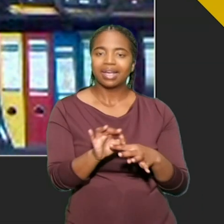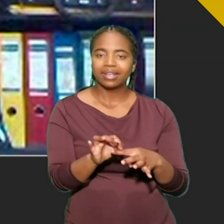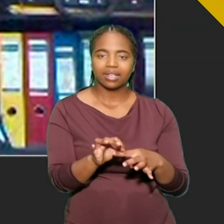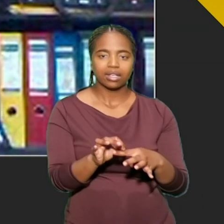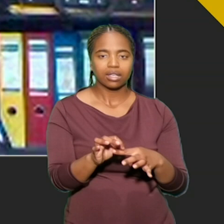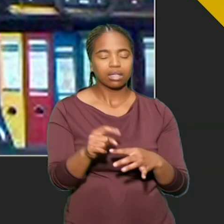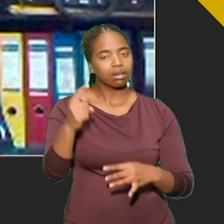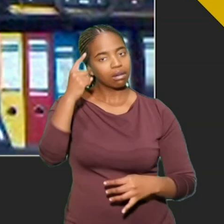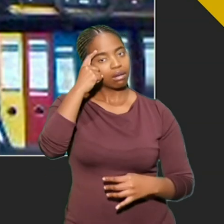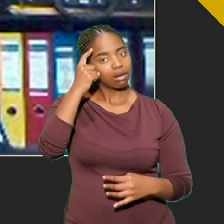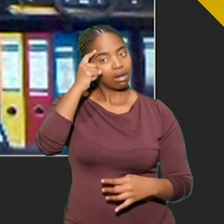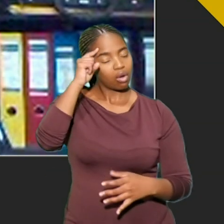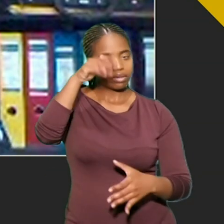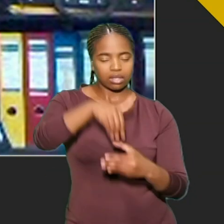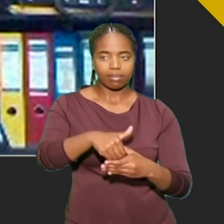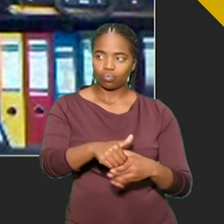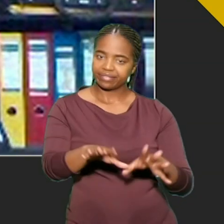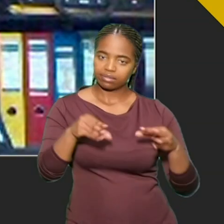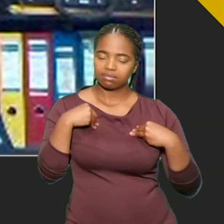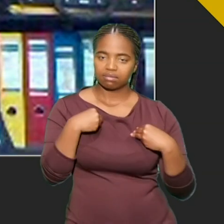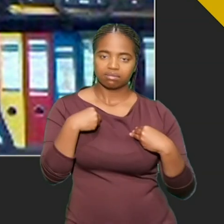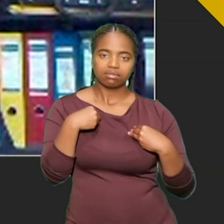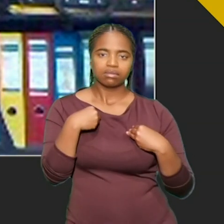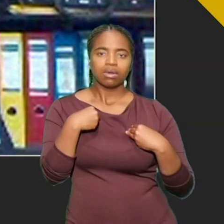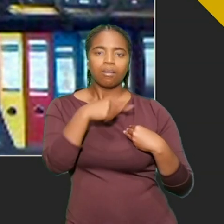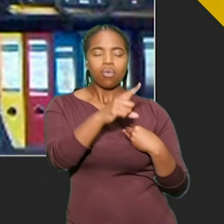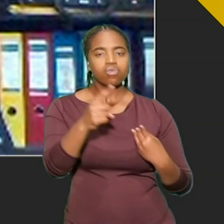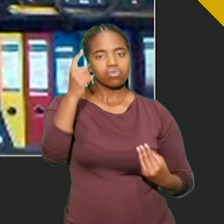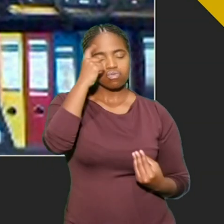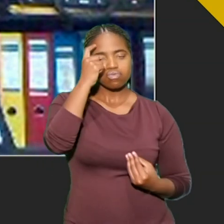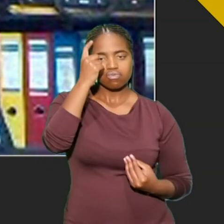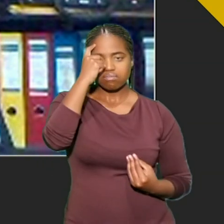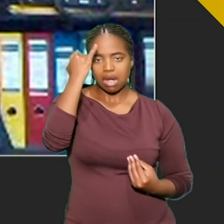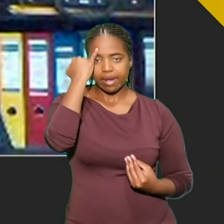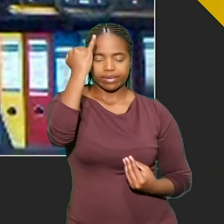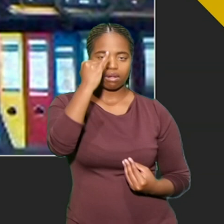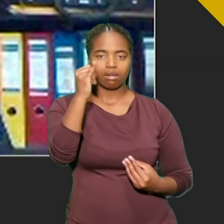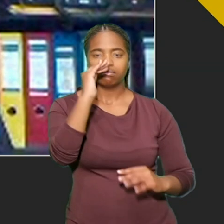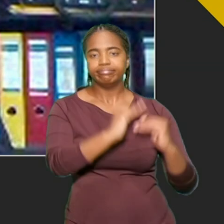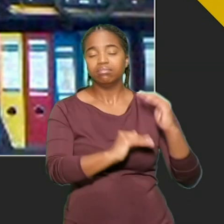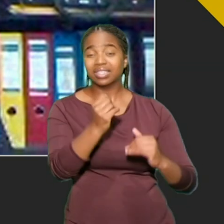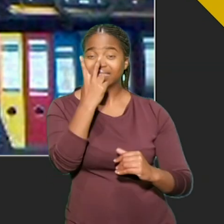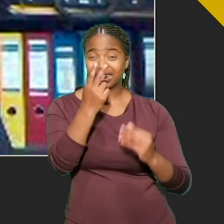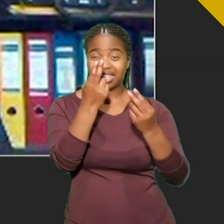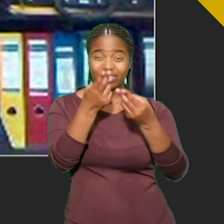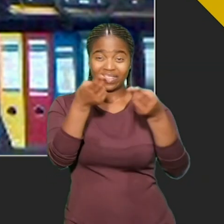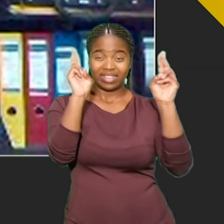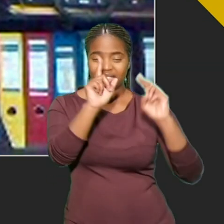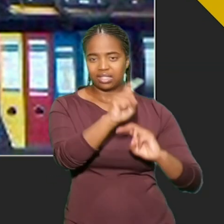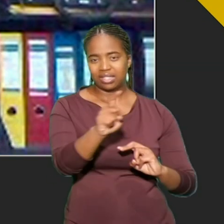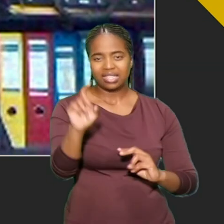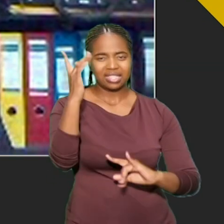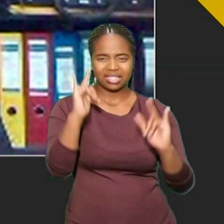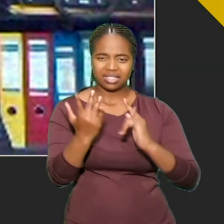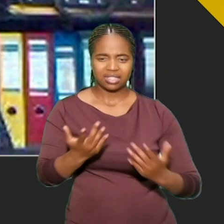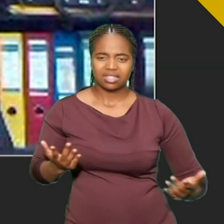concept that we've adopted to say, because of the high influx. I mean, you talk about universities in the urban areas. There are not